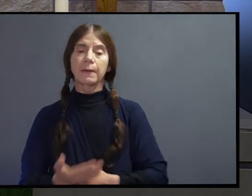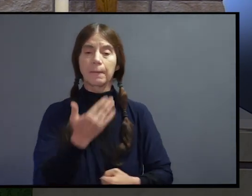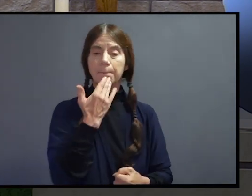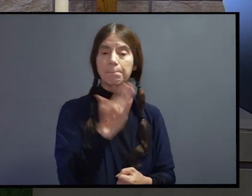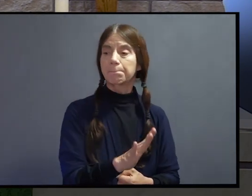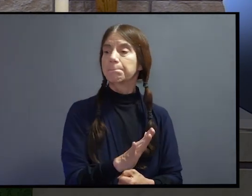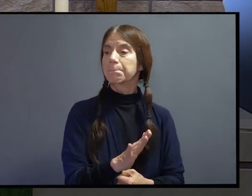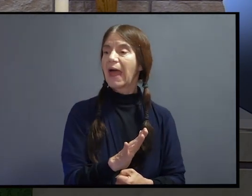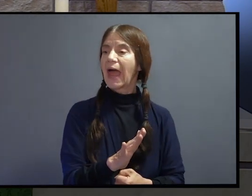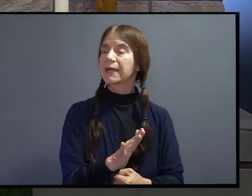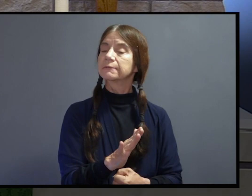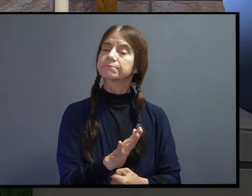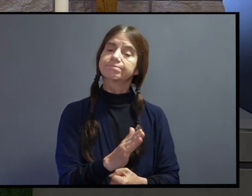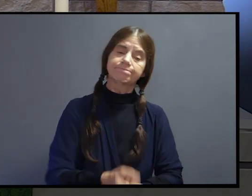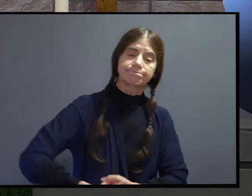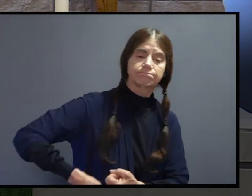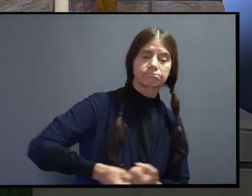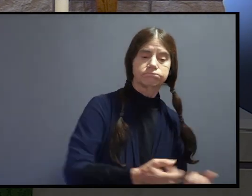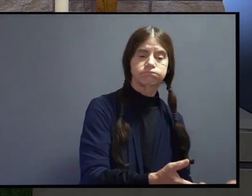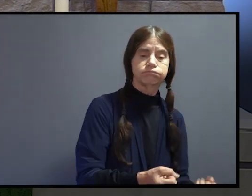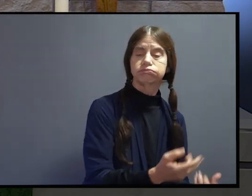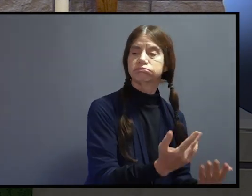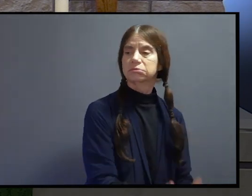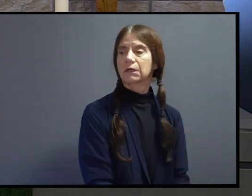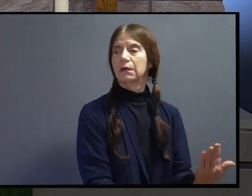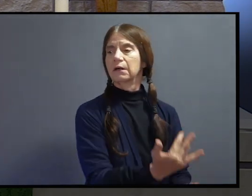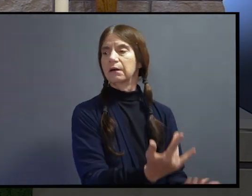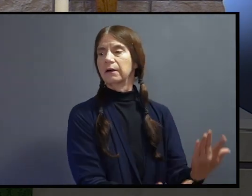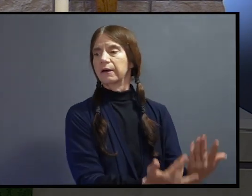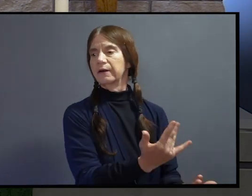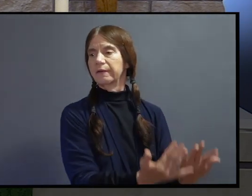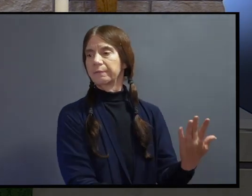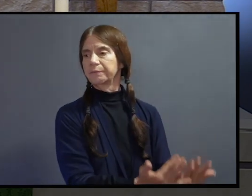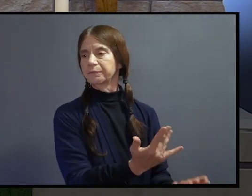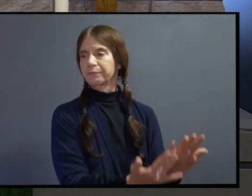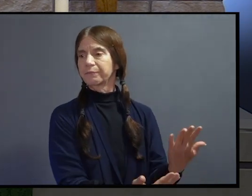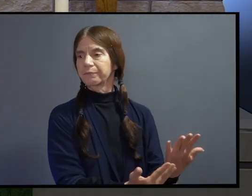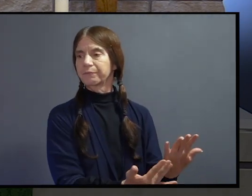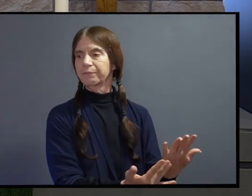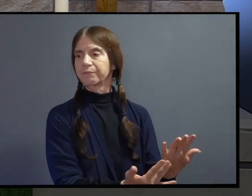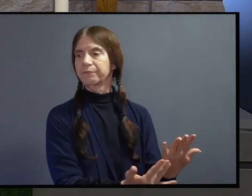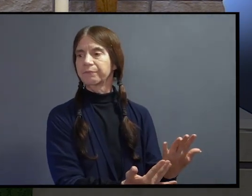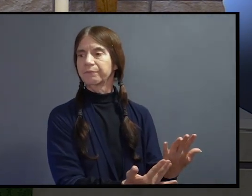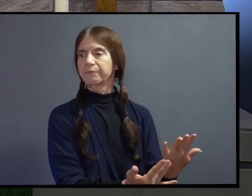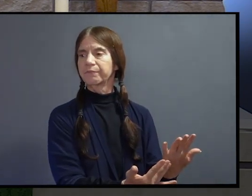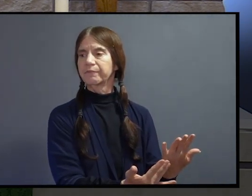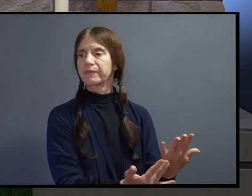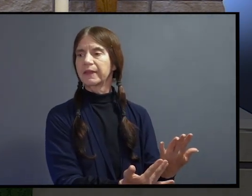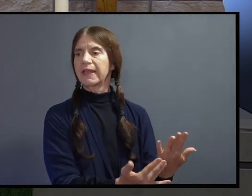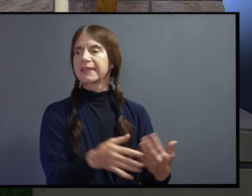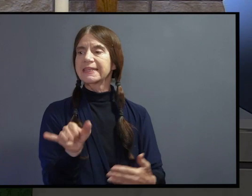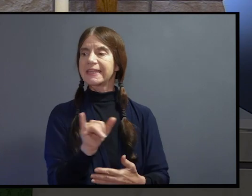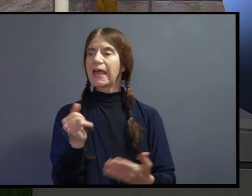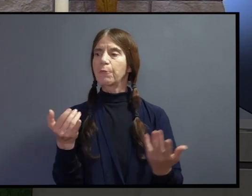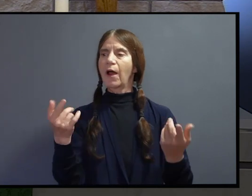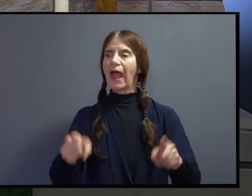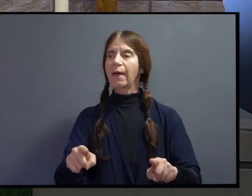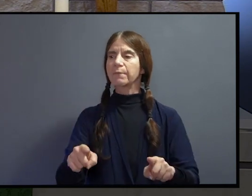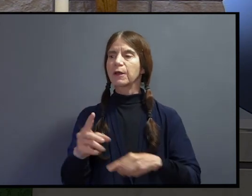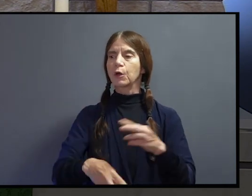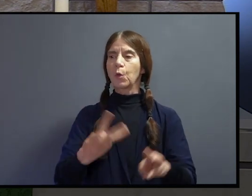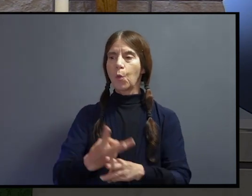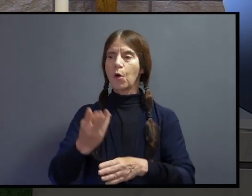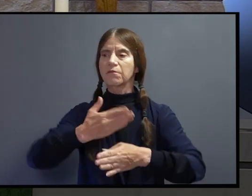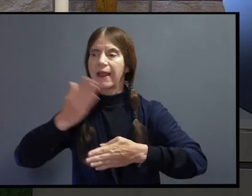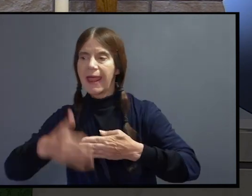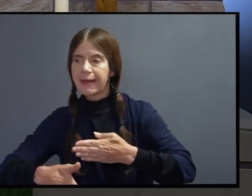men drew it ashore and sat down and sorted the good into containers, but threw away the bad. So